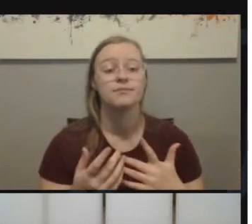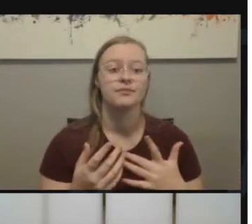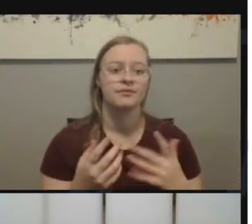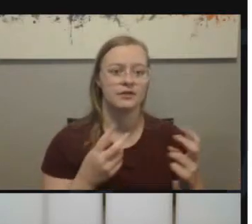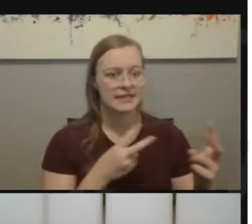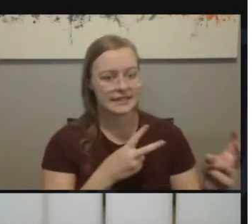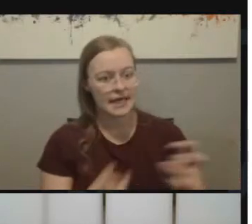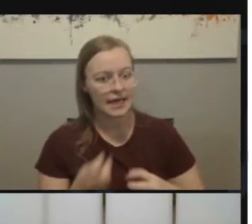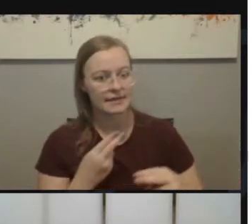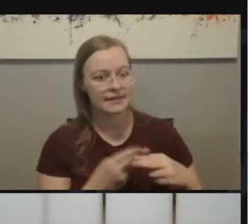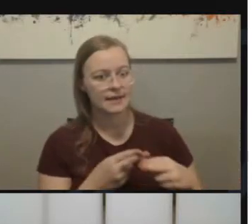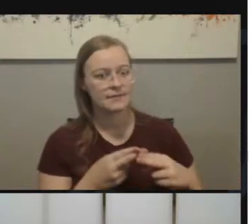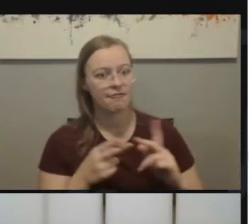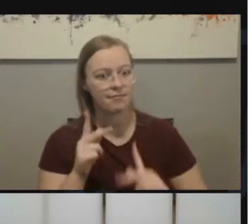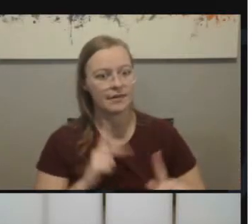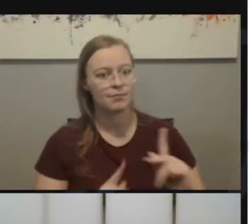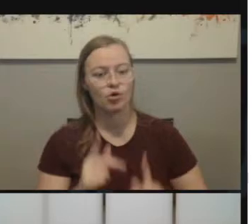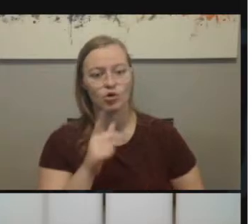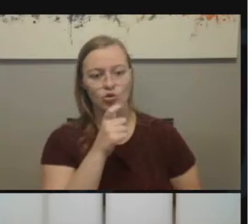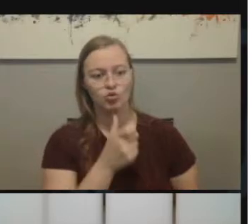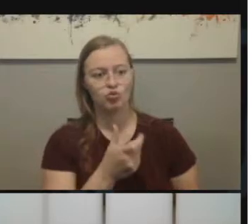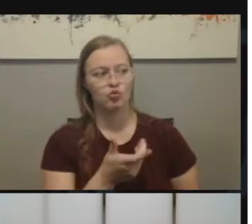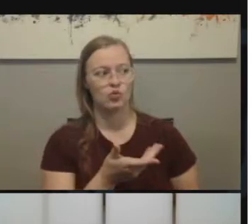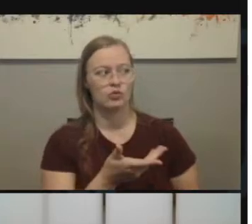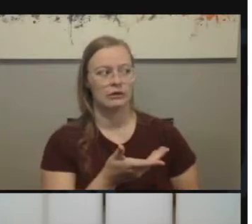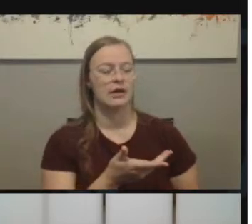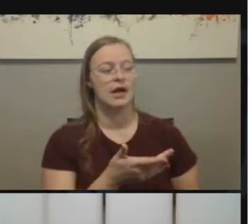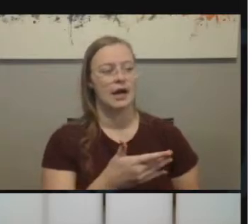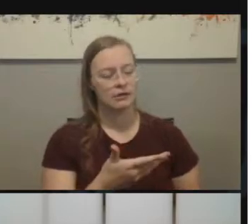of people who they